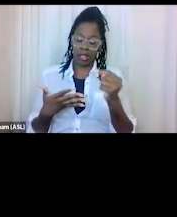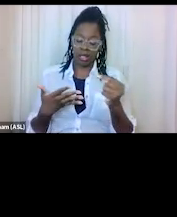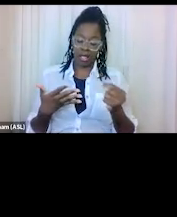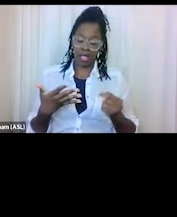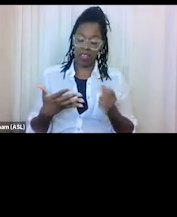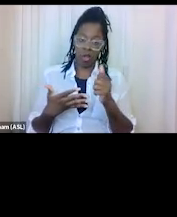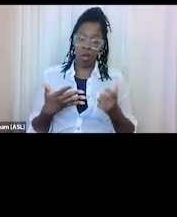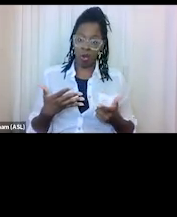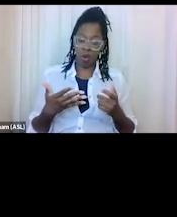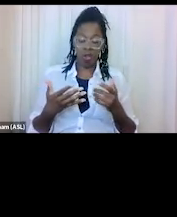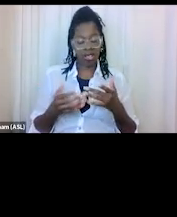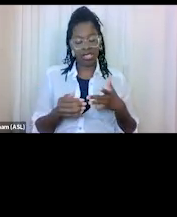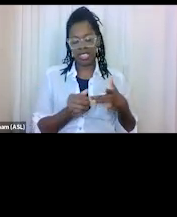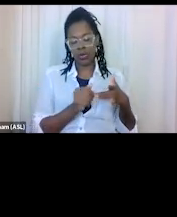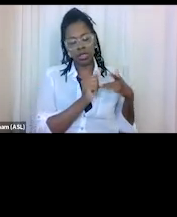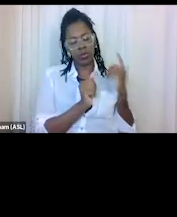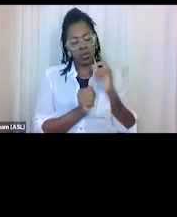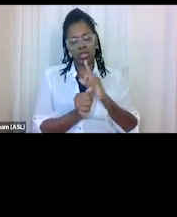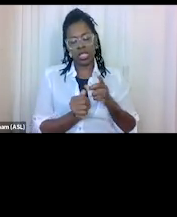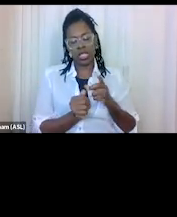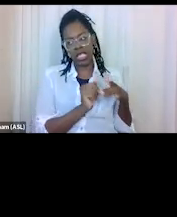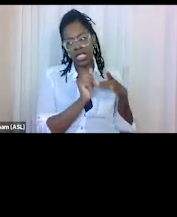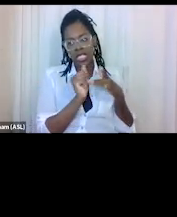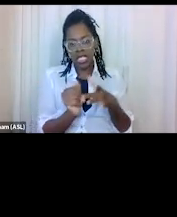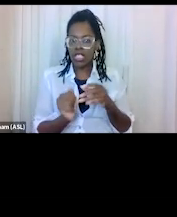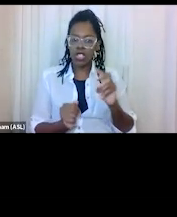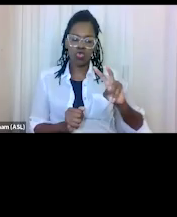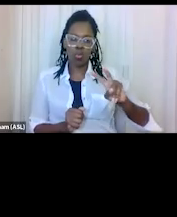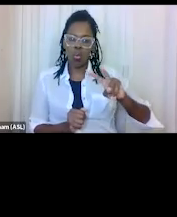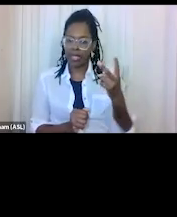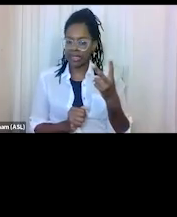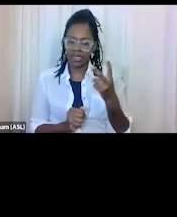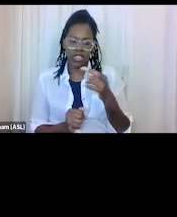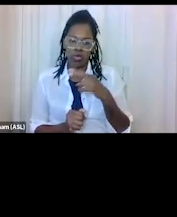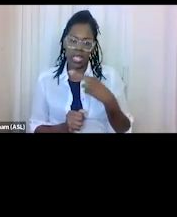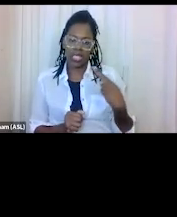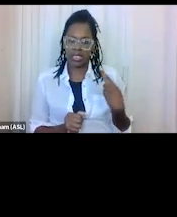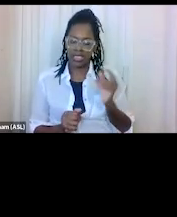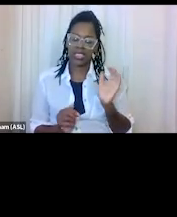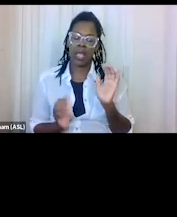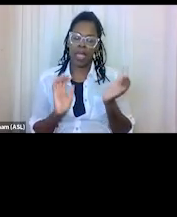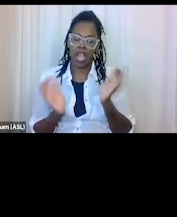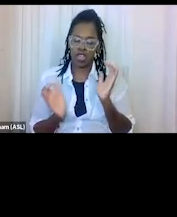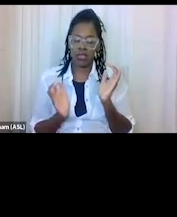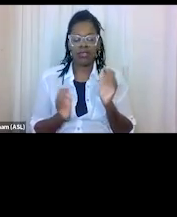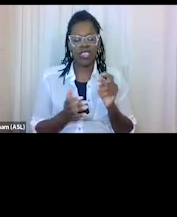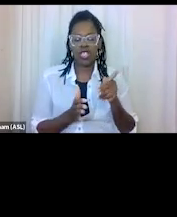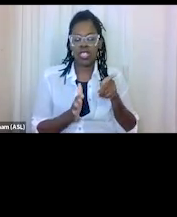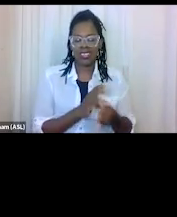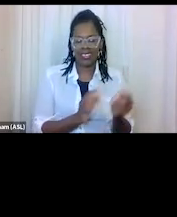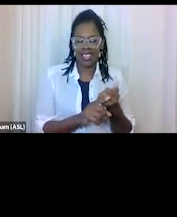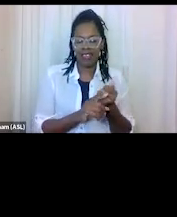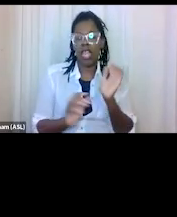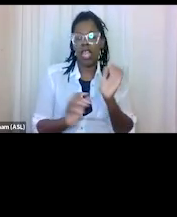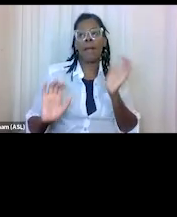contributes to drive this 2 times the risk for suicide compared to housed peers. So it's really, really a